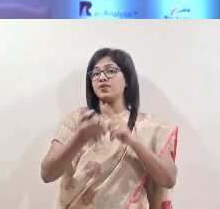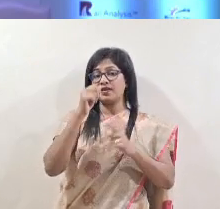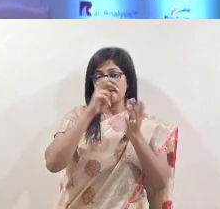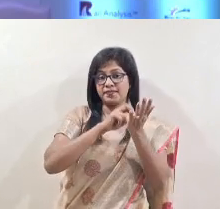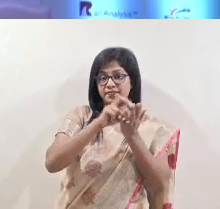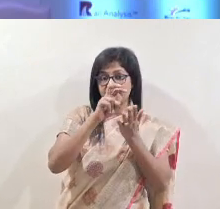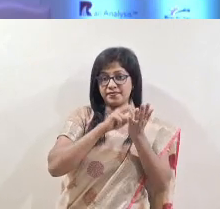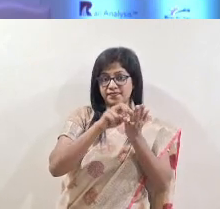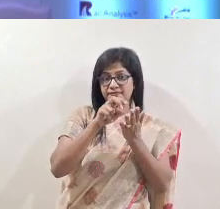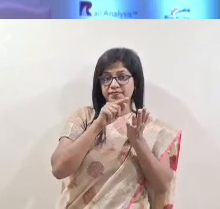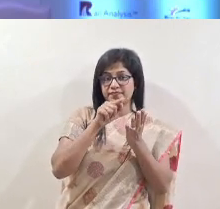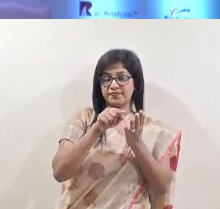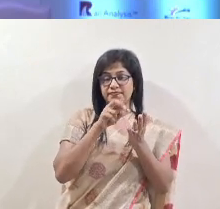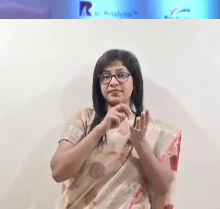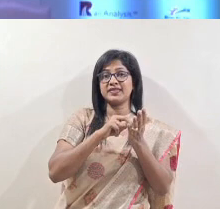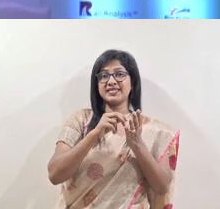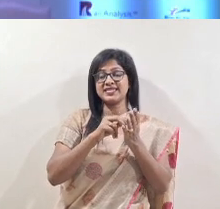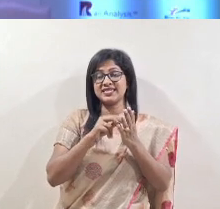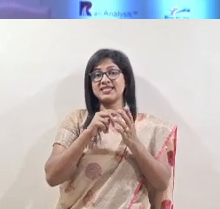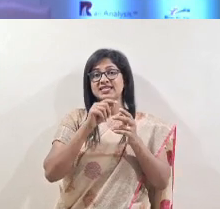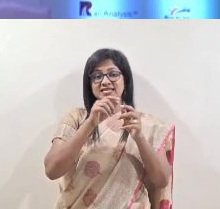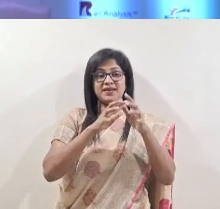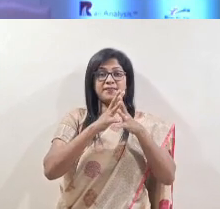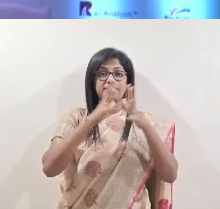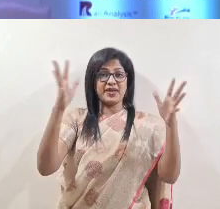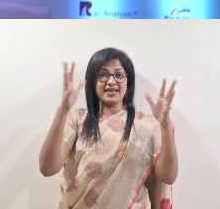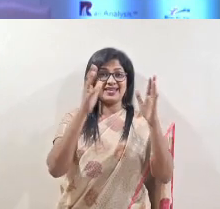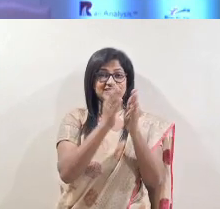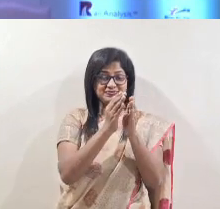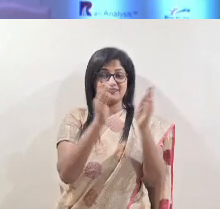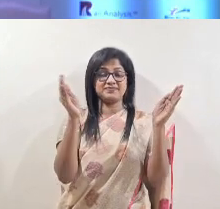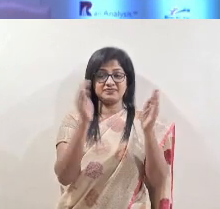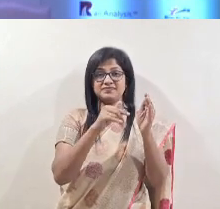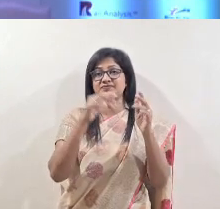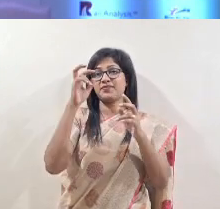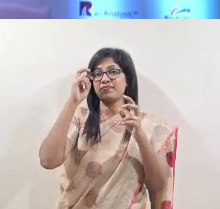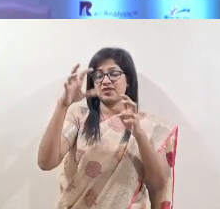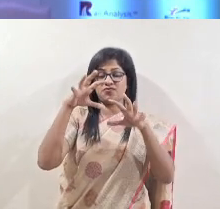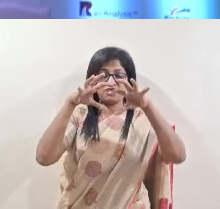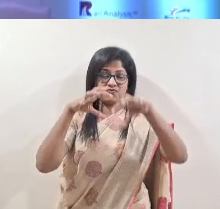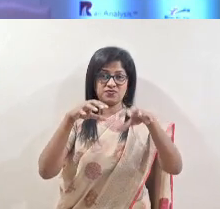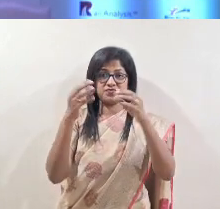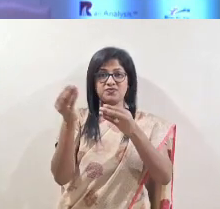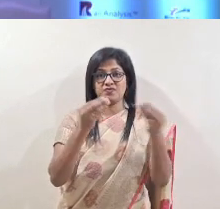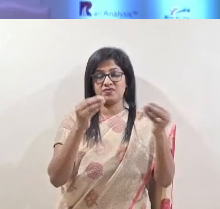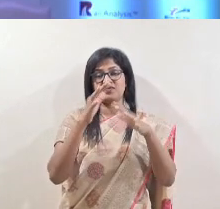pedestrian the density change in the metro station.